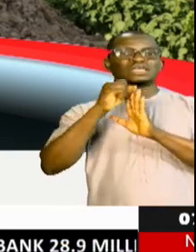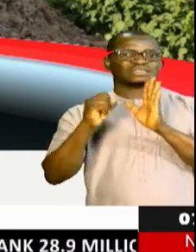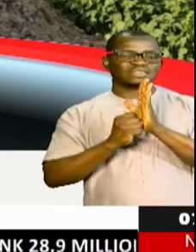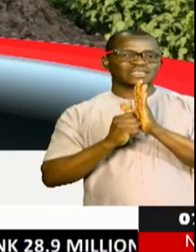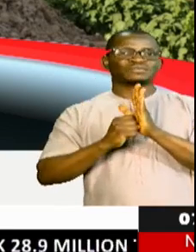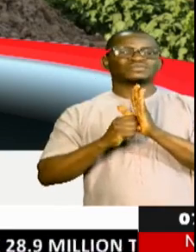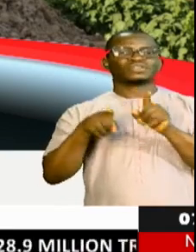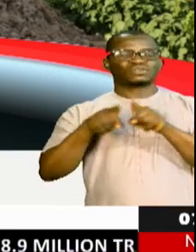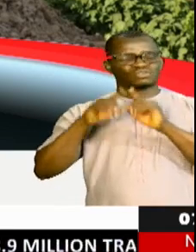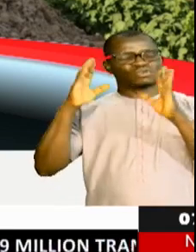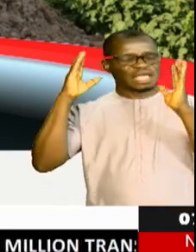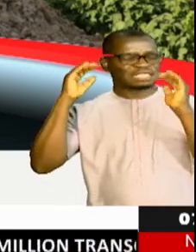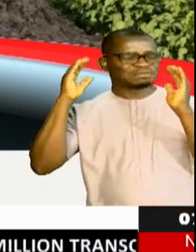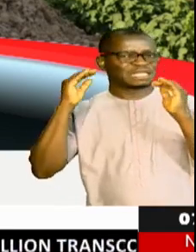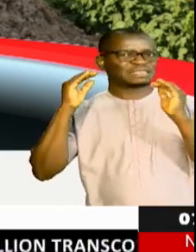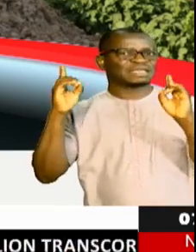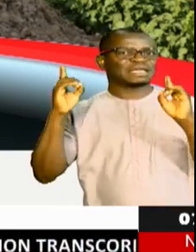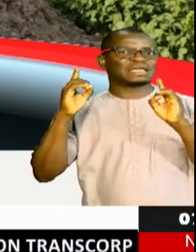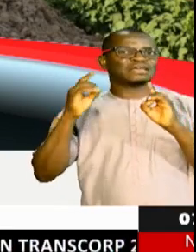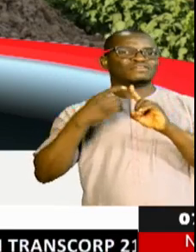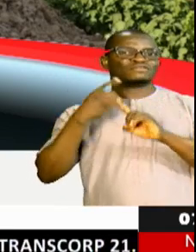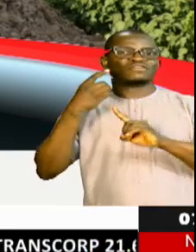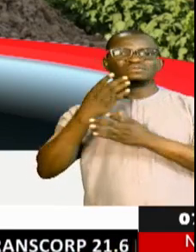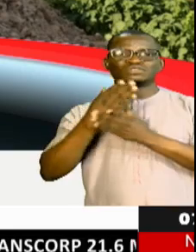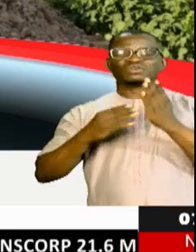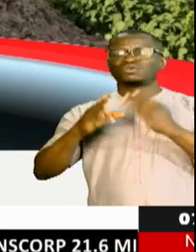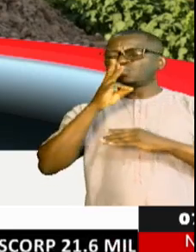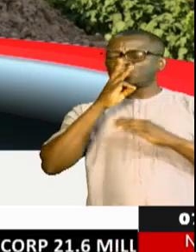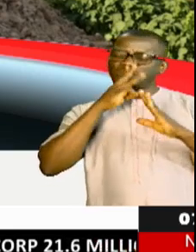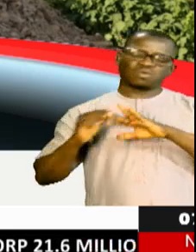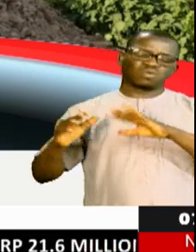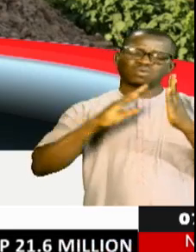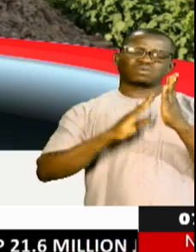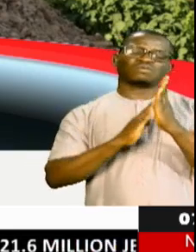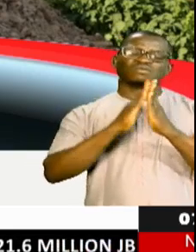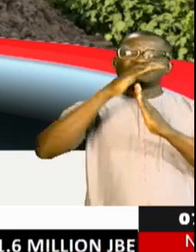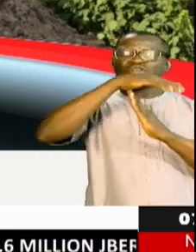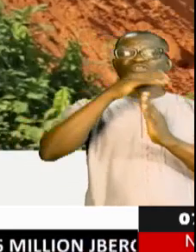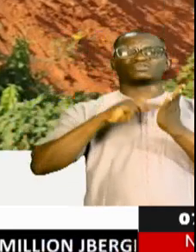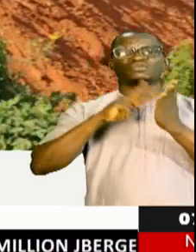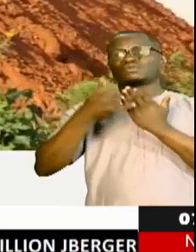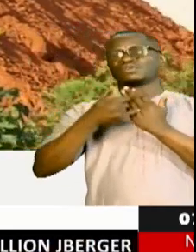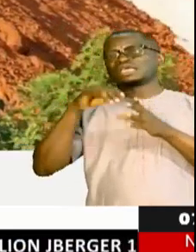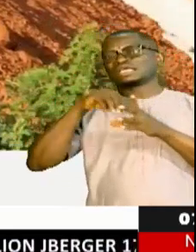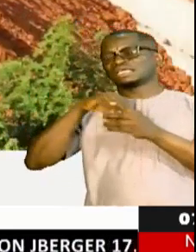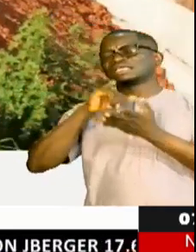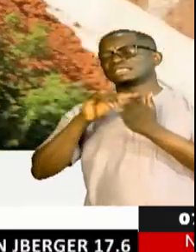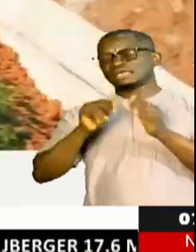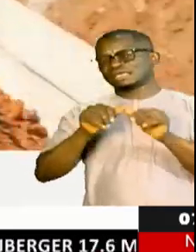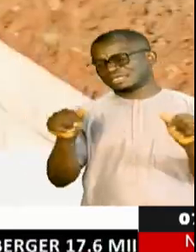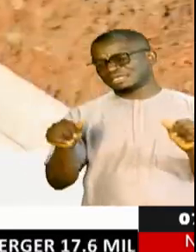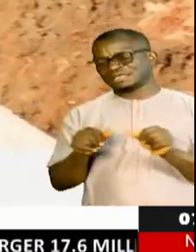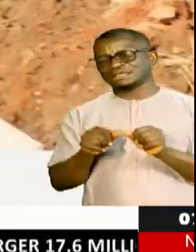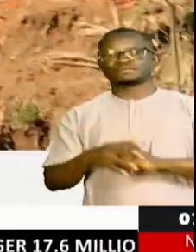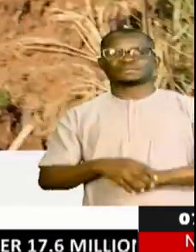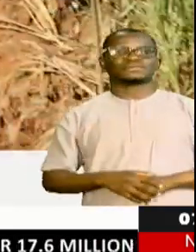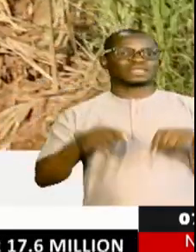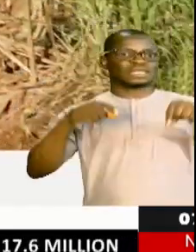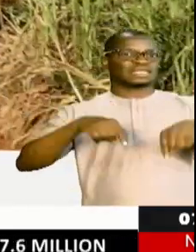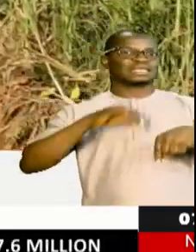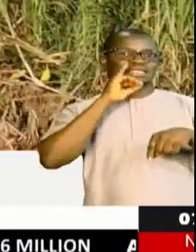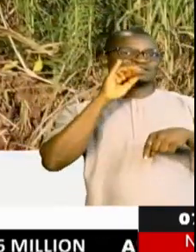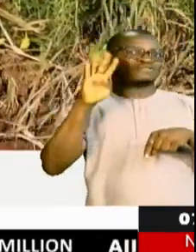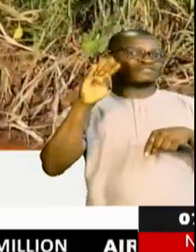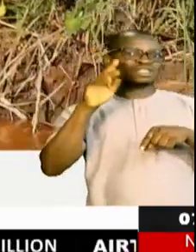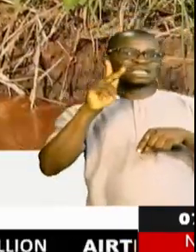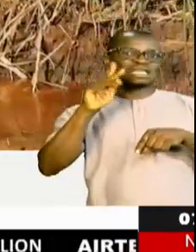also inspected the Omibo erosion control project in the area. This is a